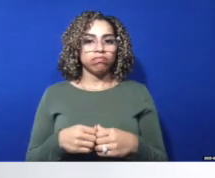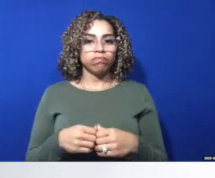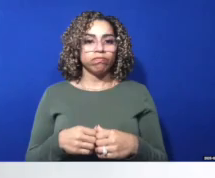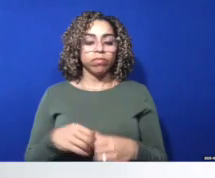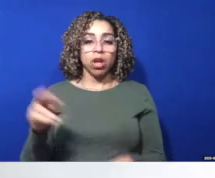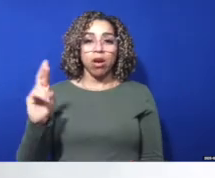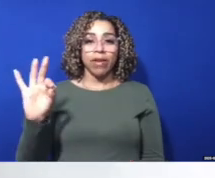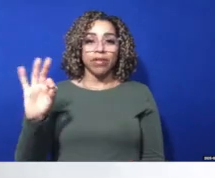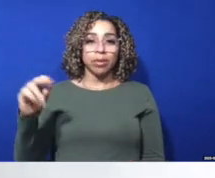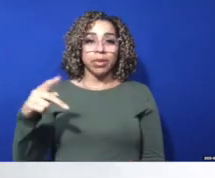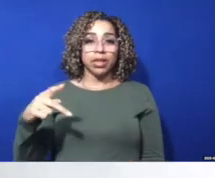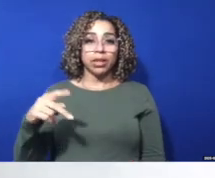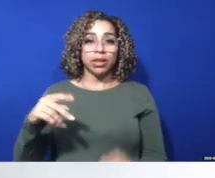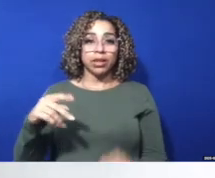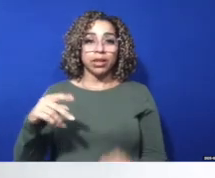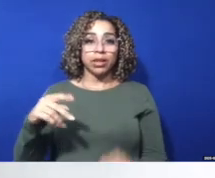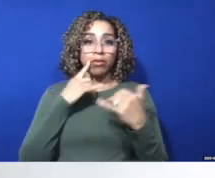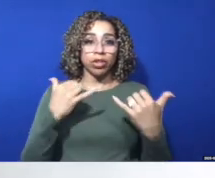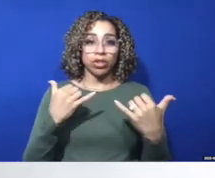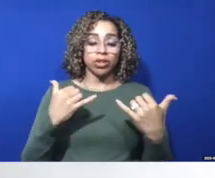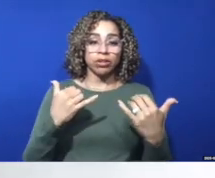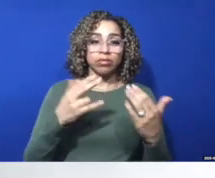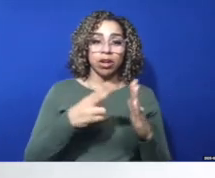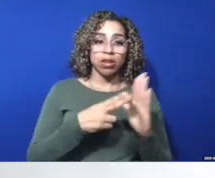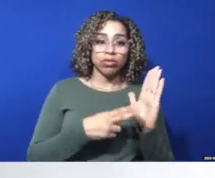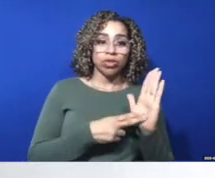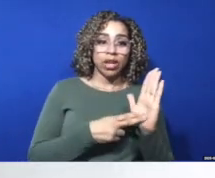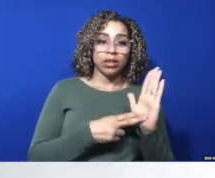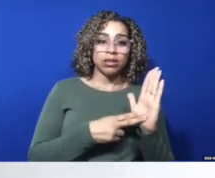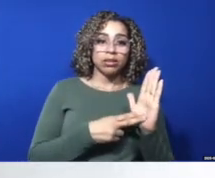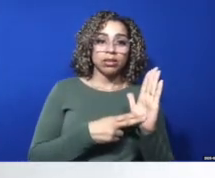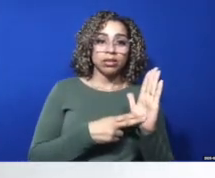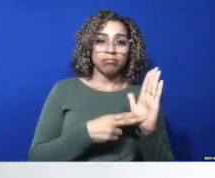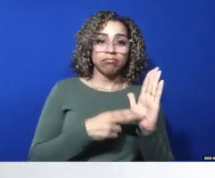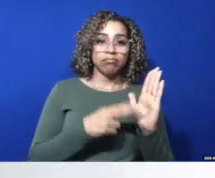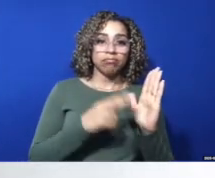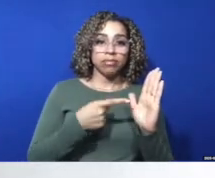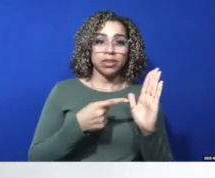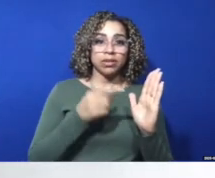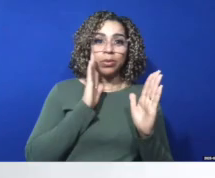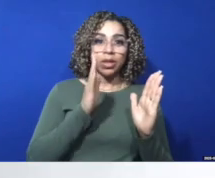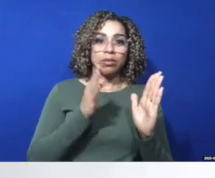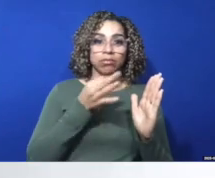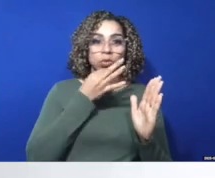RFP coming out, as the current contract for the program administrator should be running out here shortly?